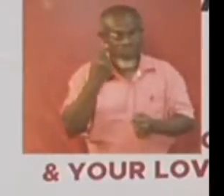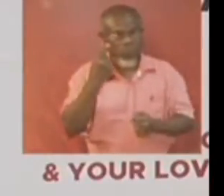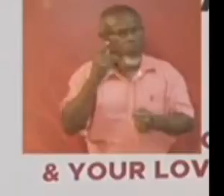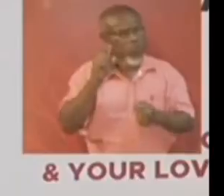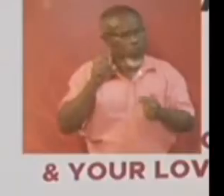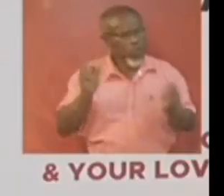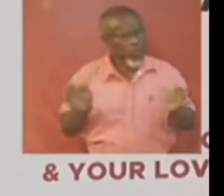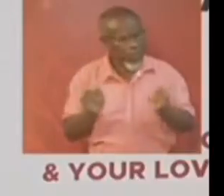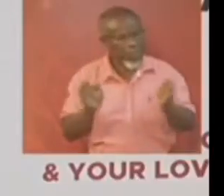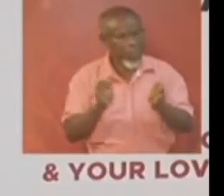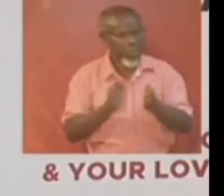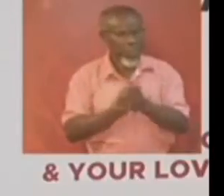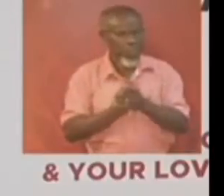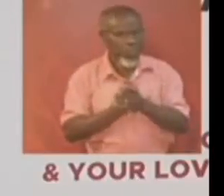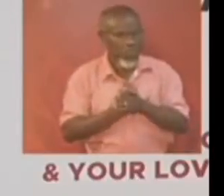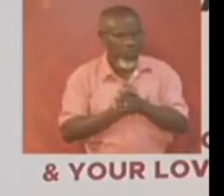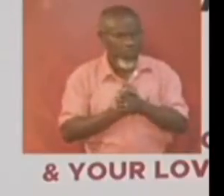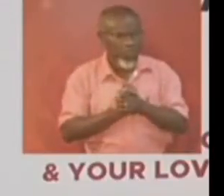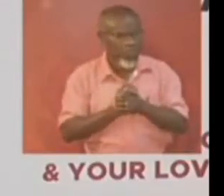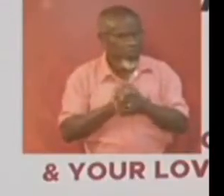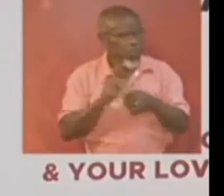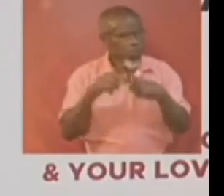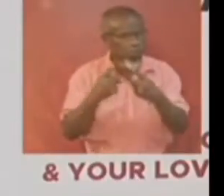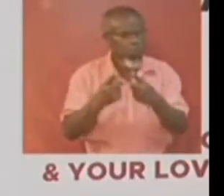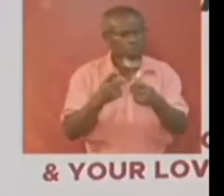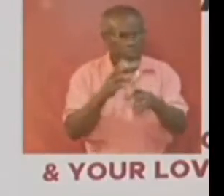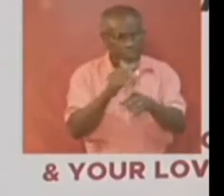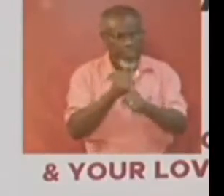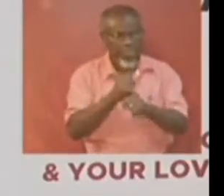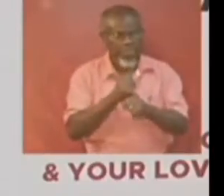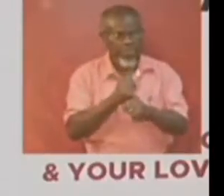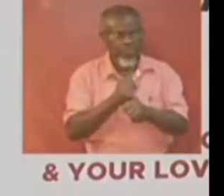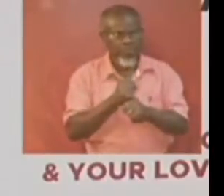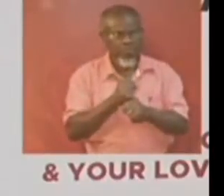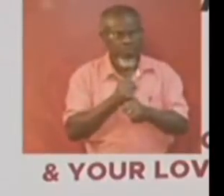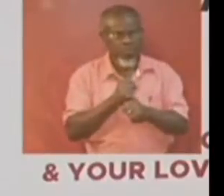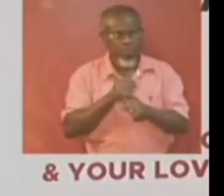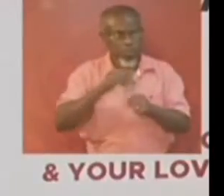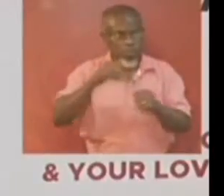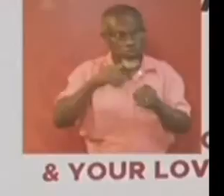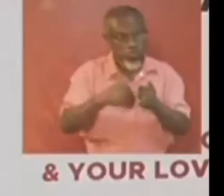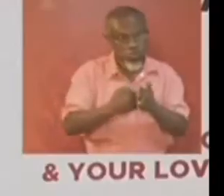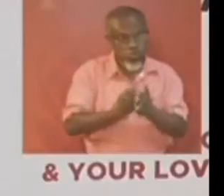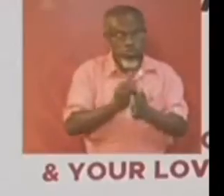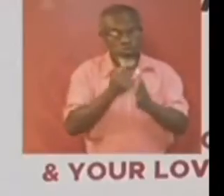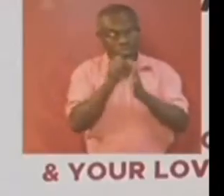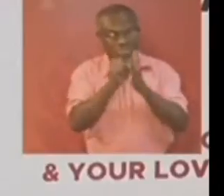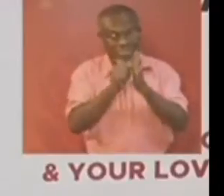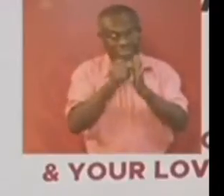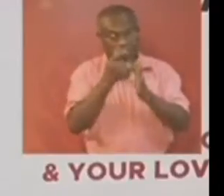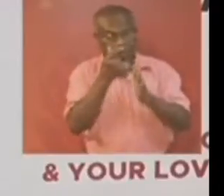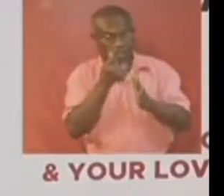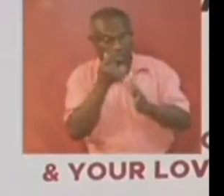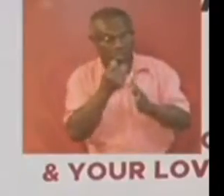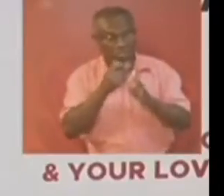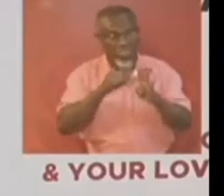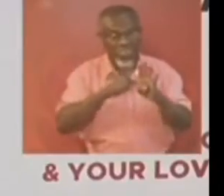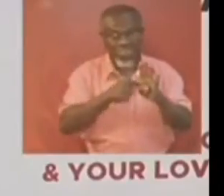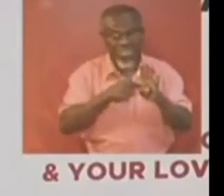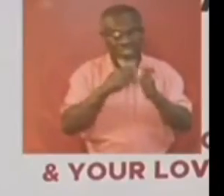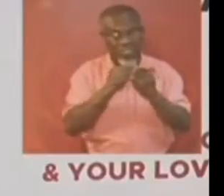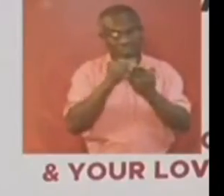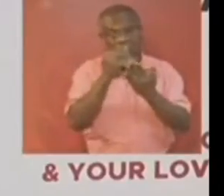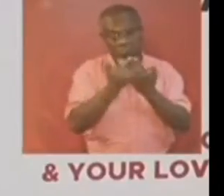the usual time, or which is usually in May, given the possibility of our country receiving